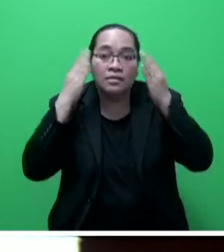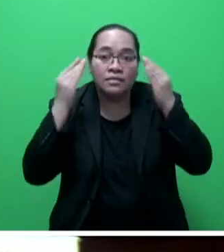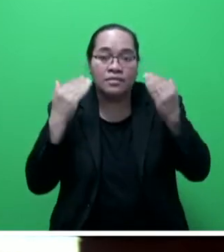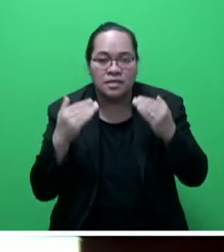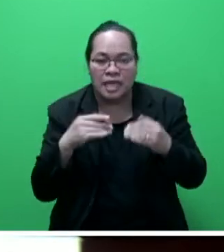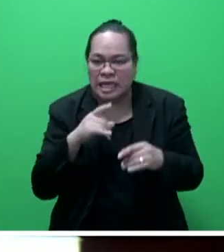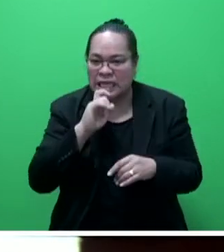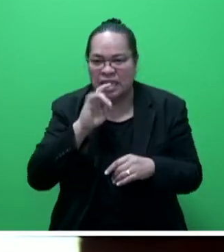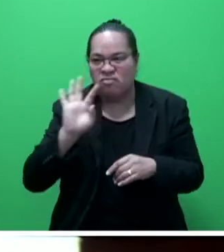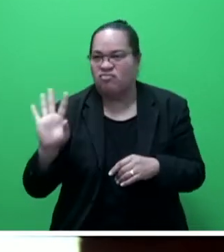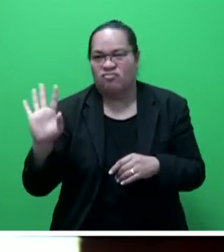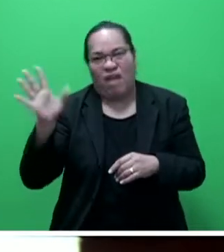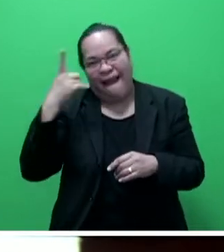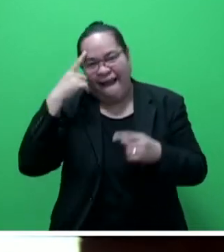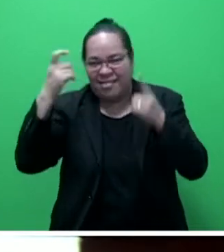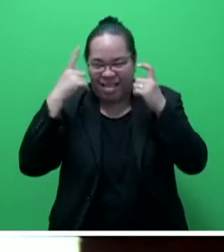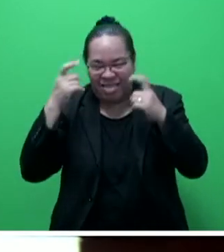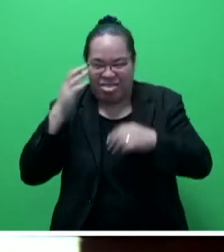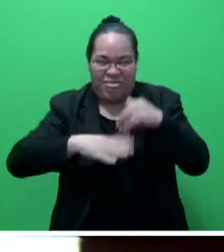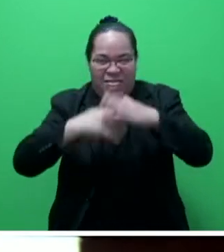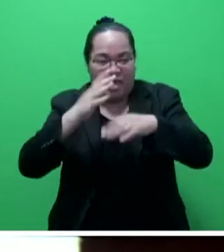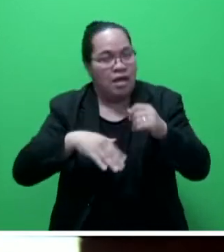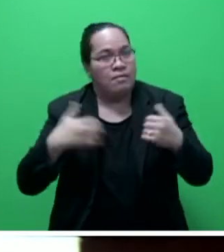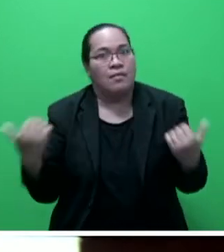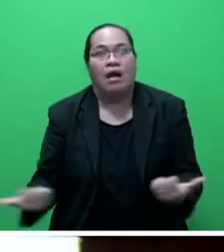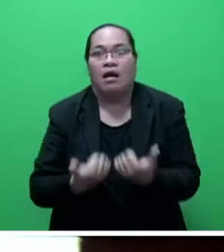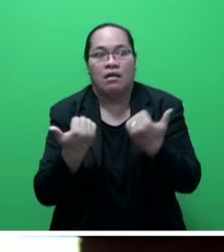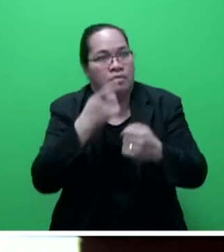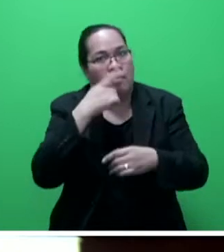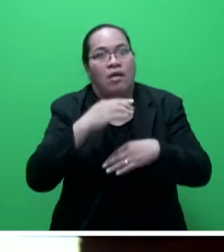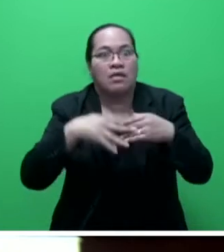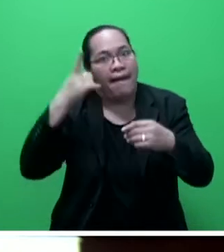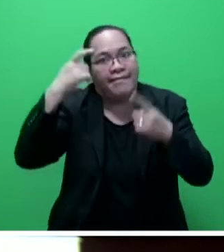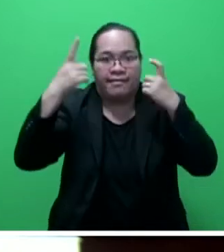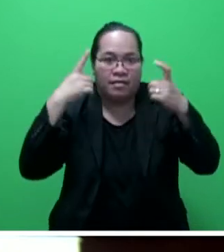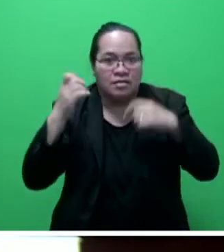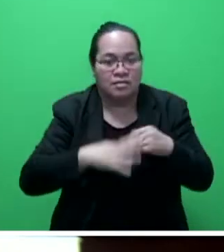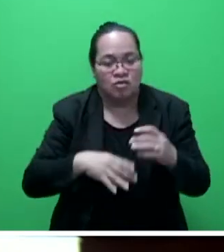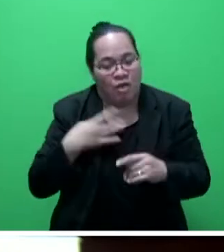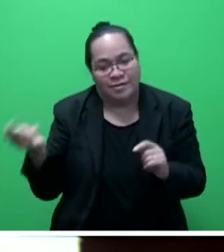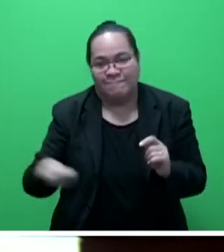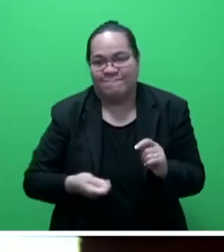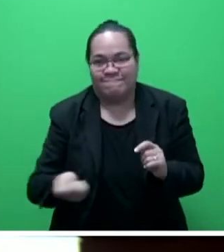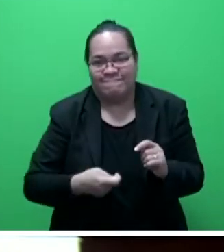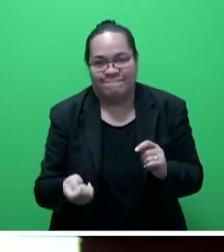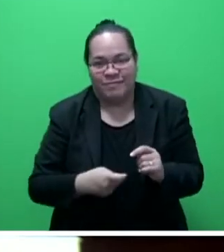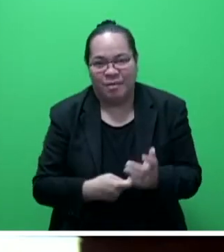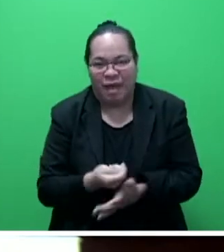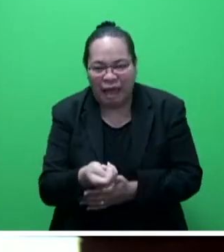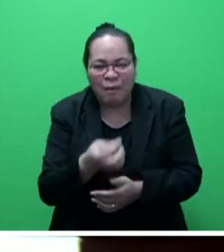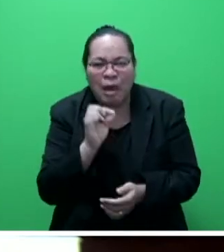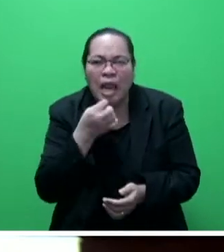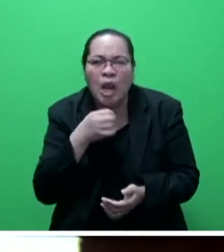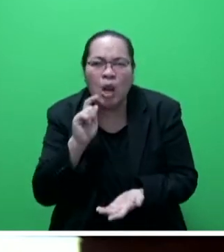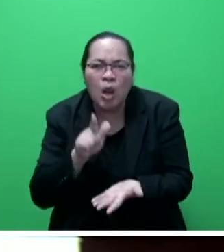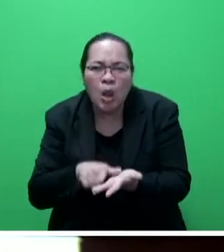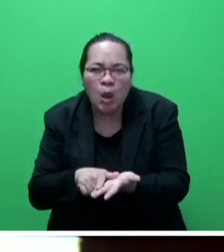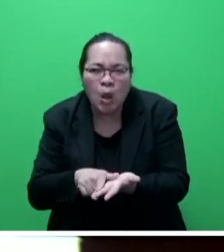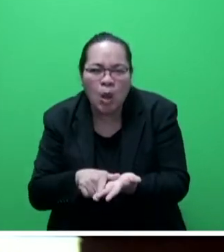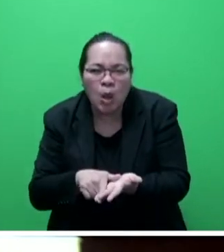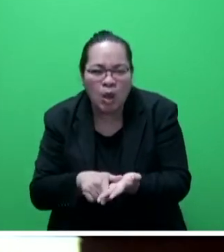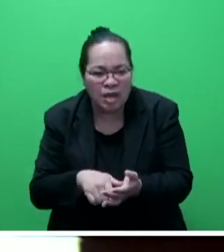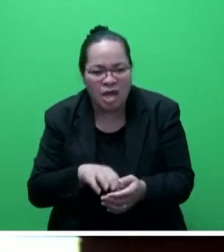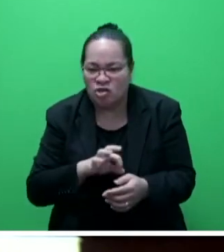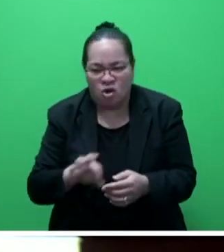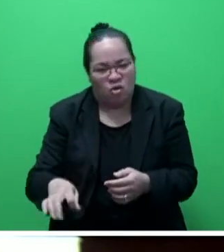illegal development is rife in the country. Penalties associated with the offence is very low and not an